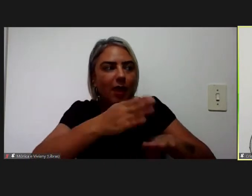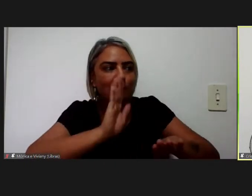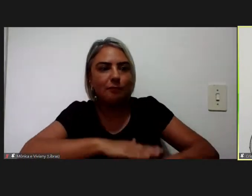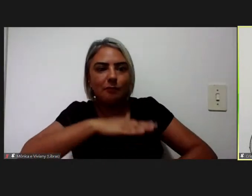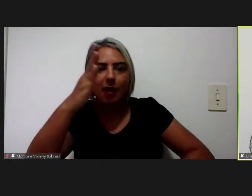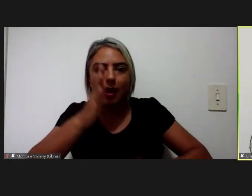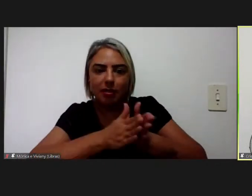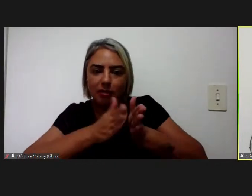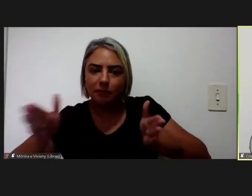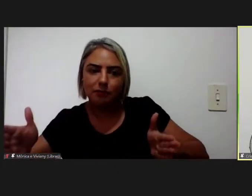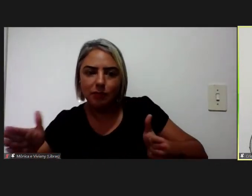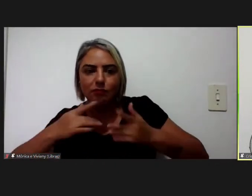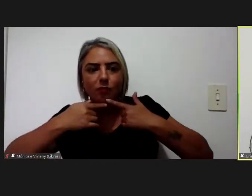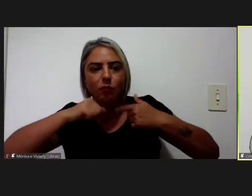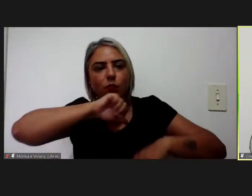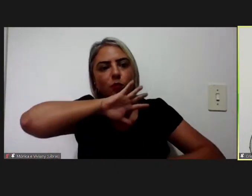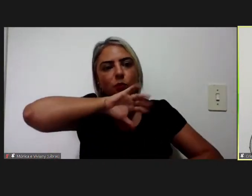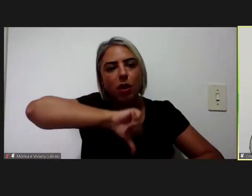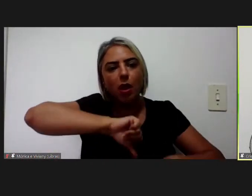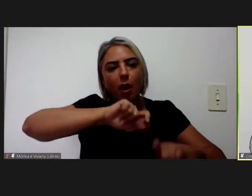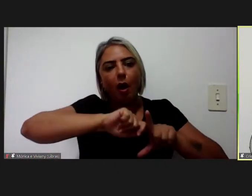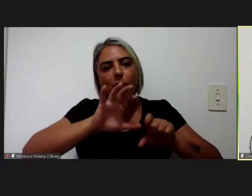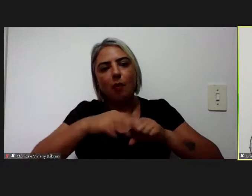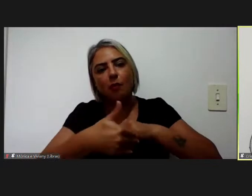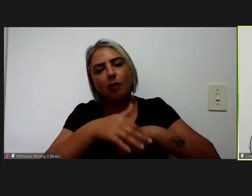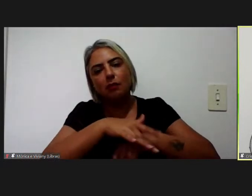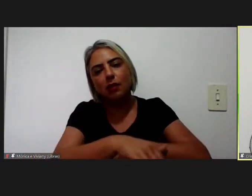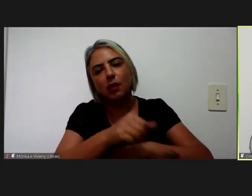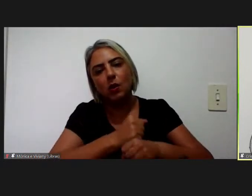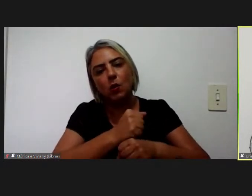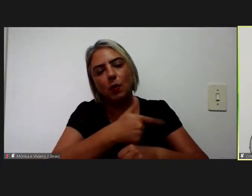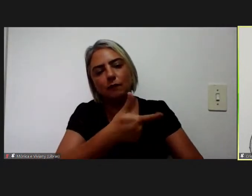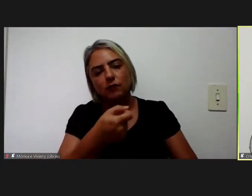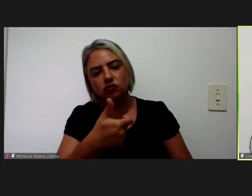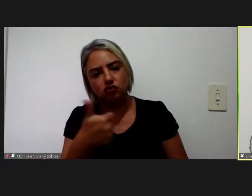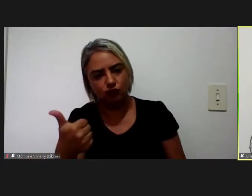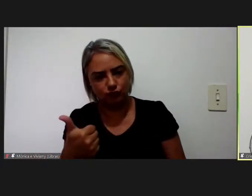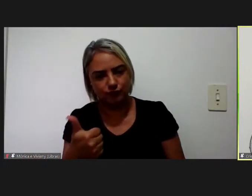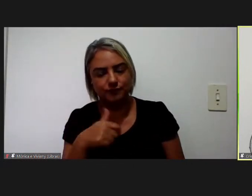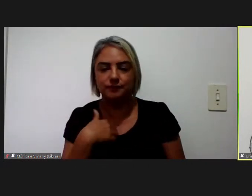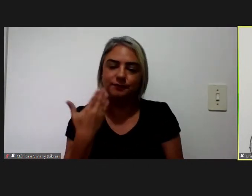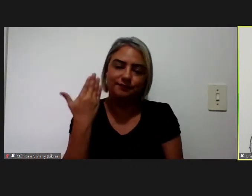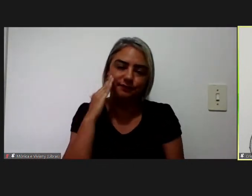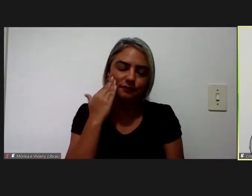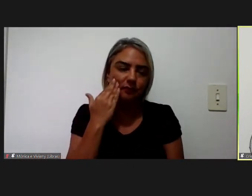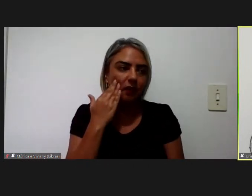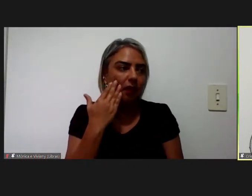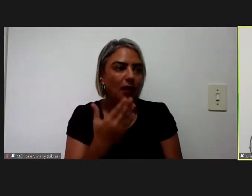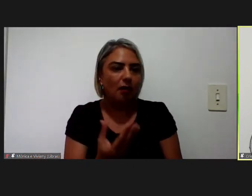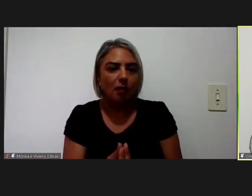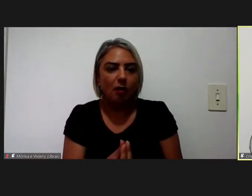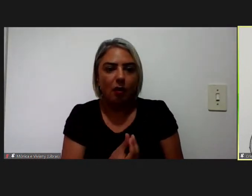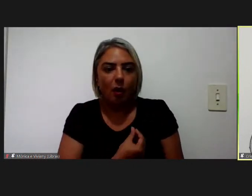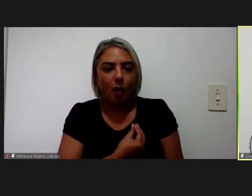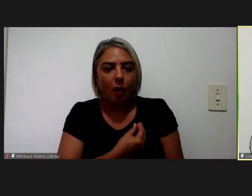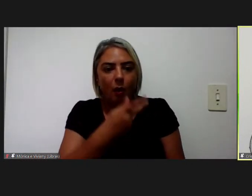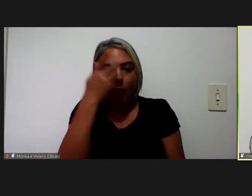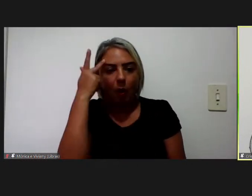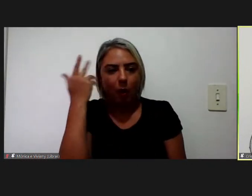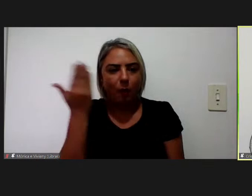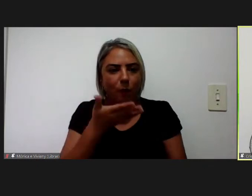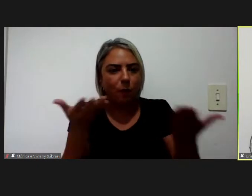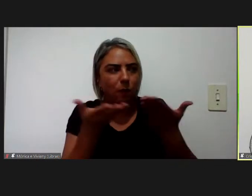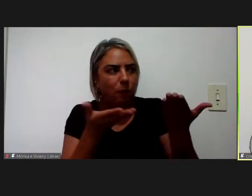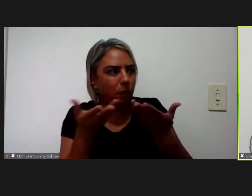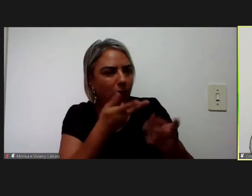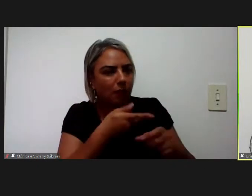municipality have 4 times more than the worst moments of the pandemic. So you can imagine the amount of